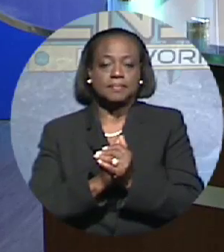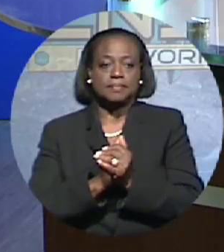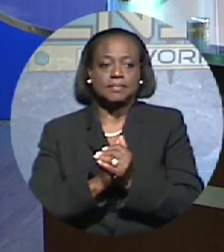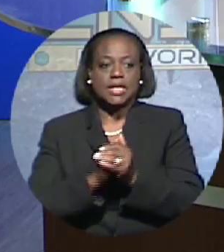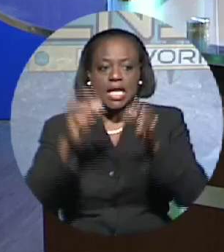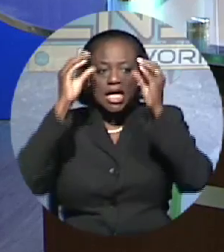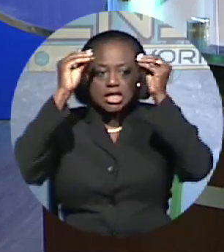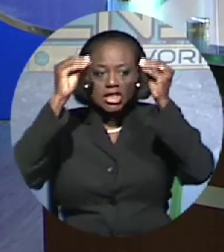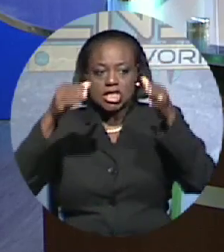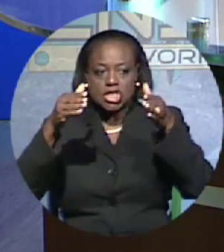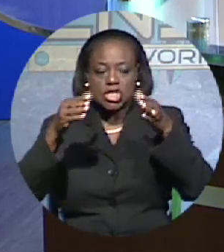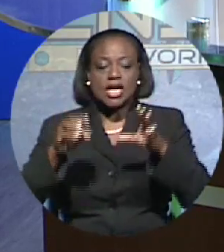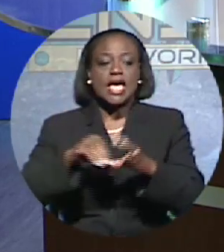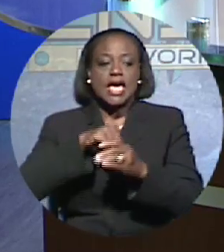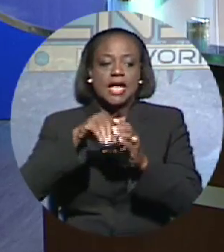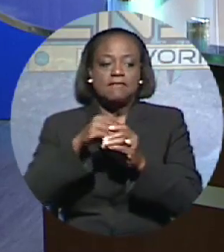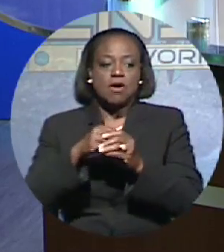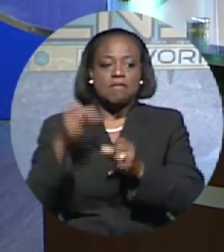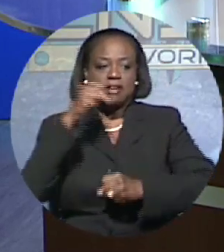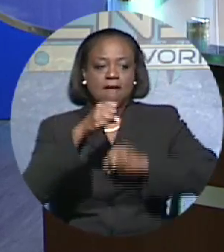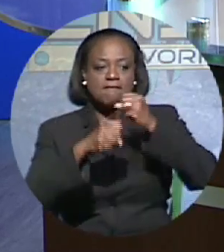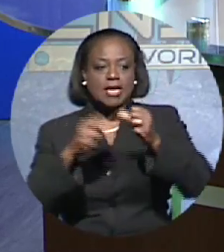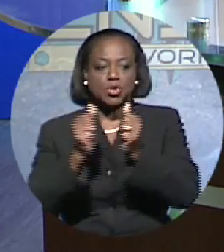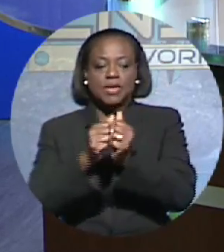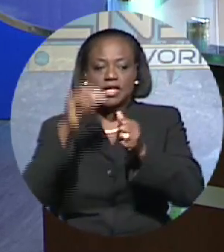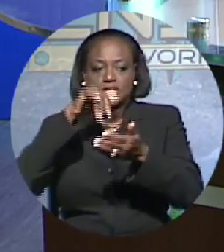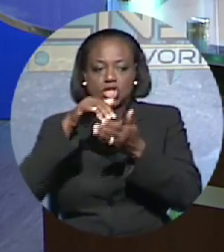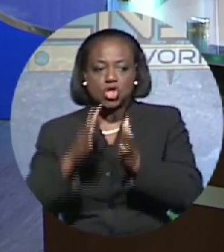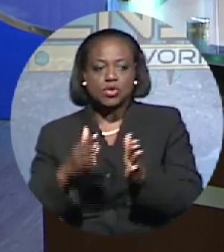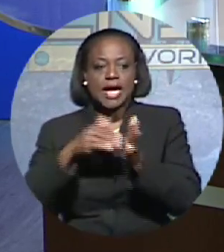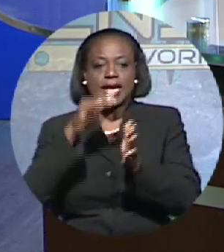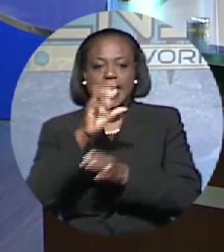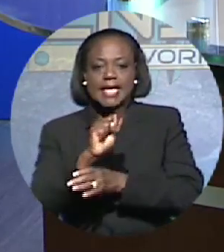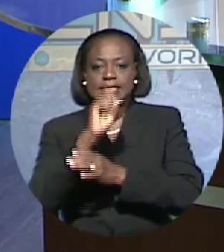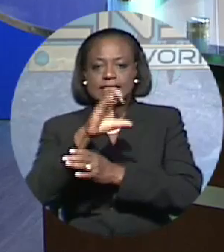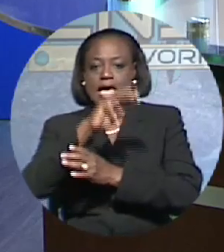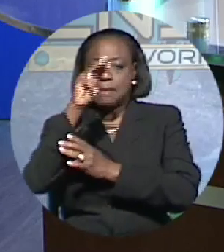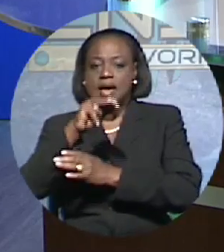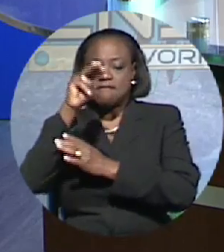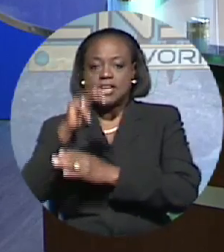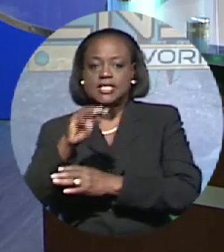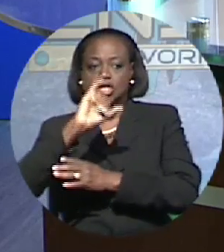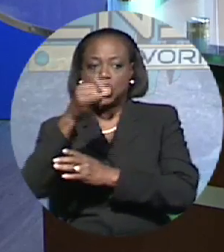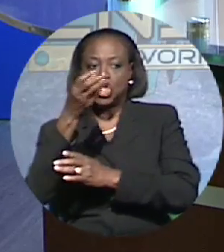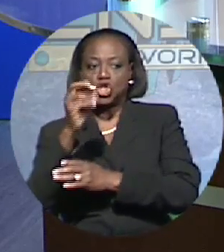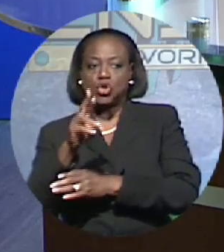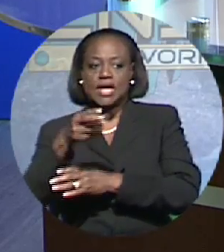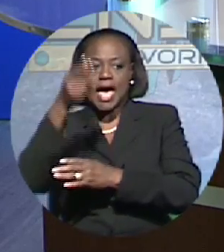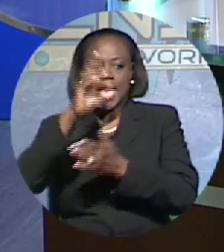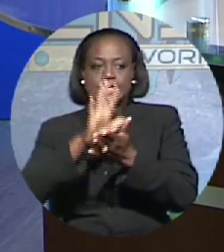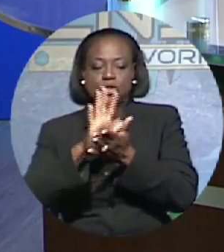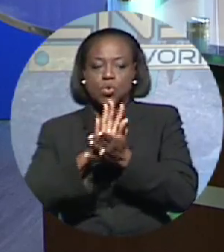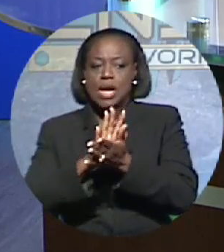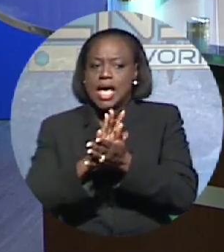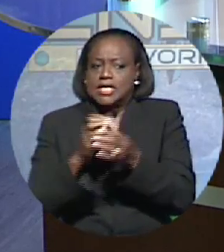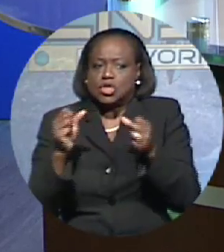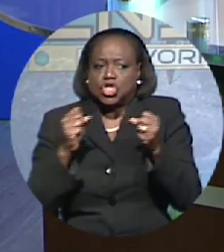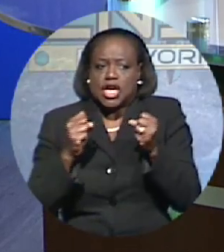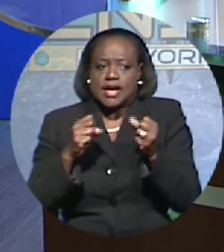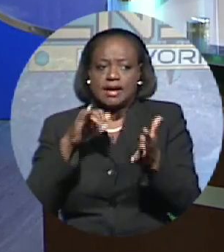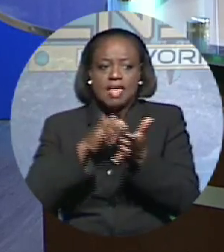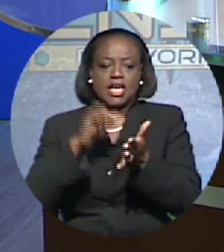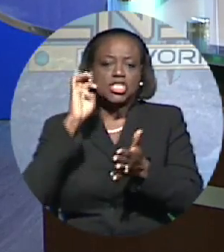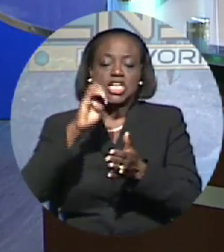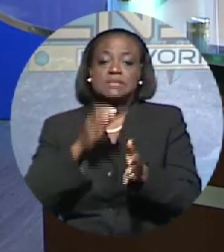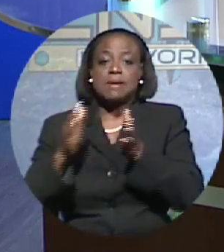The teacher involved in a physical altercation with a student at the S.C. McPherson Junior High School is so shaken by the episode, she's prepared